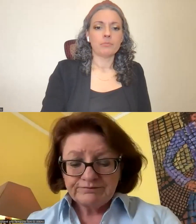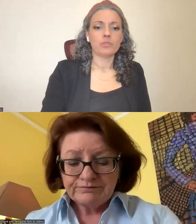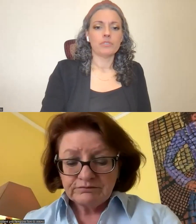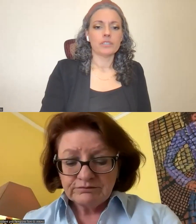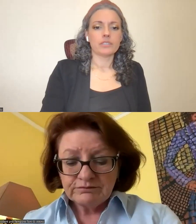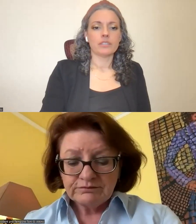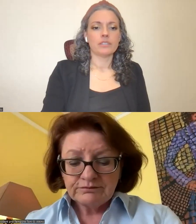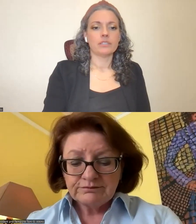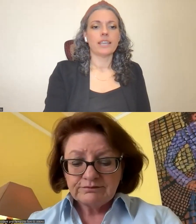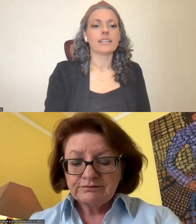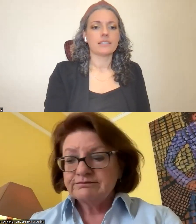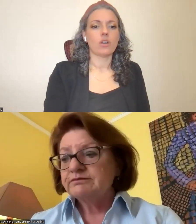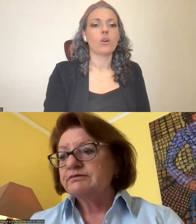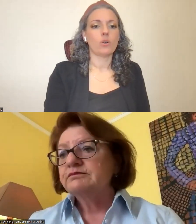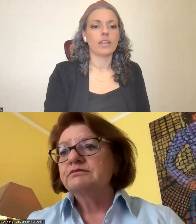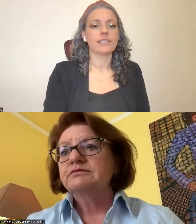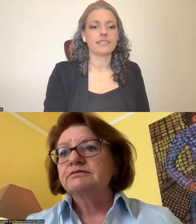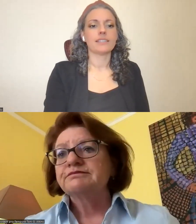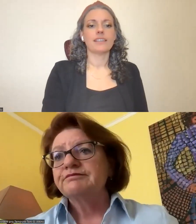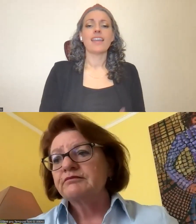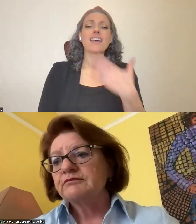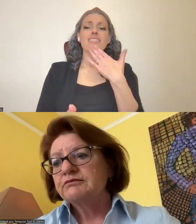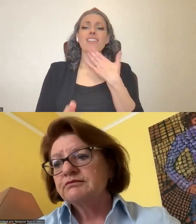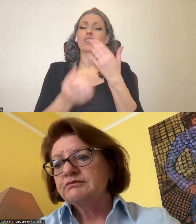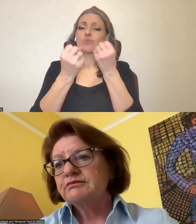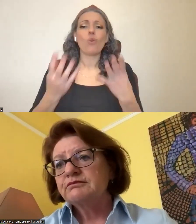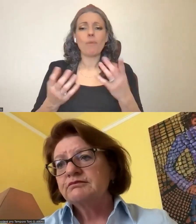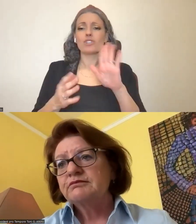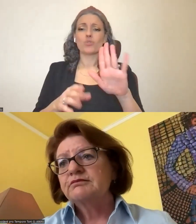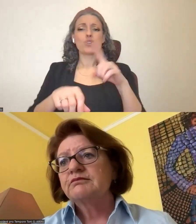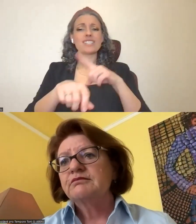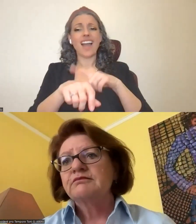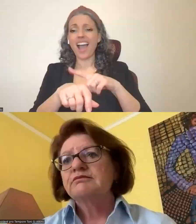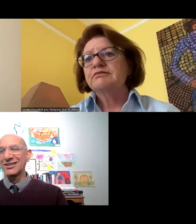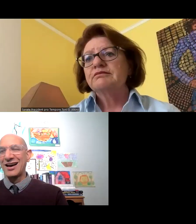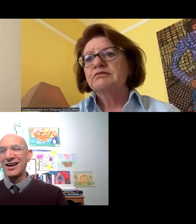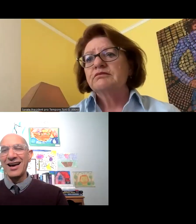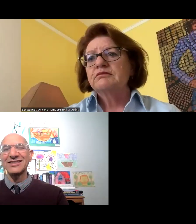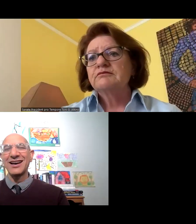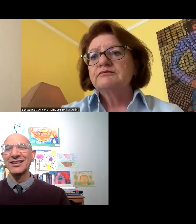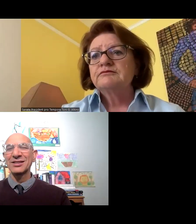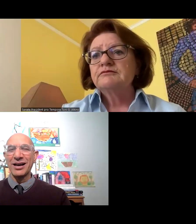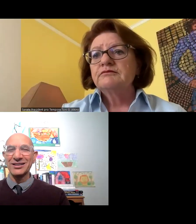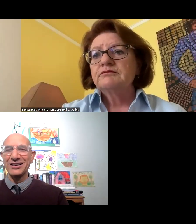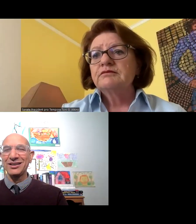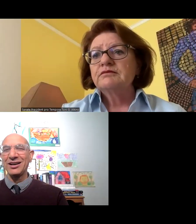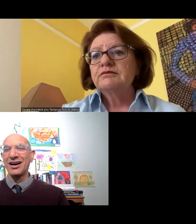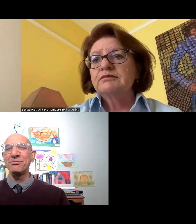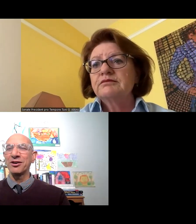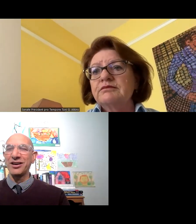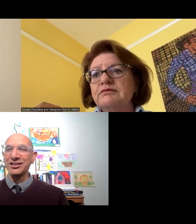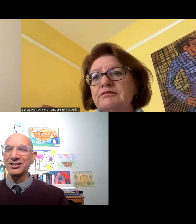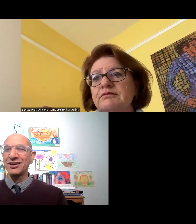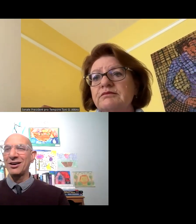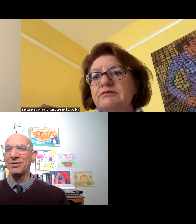Just to thank you so much, Pro Tem, for taking some time. A lot of, as I expected, a lot